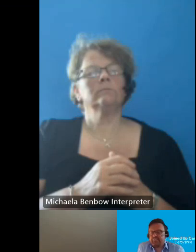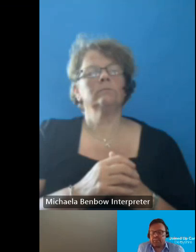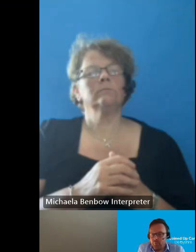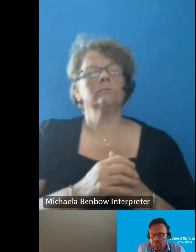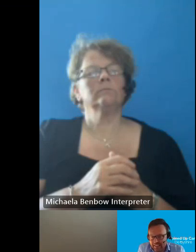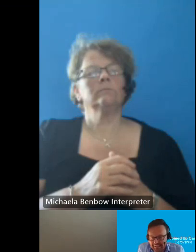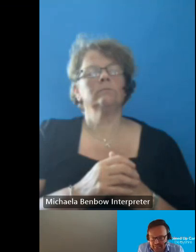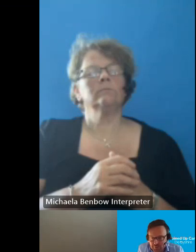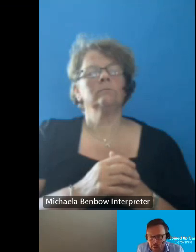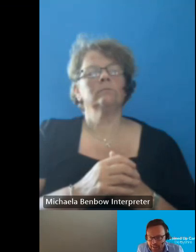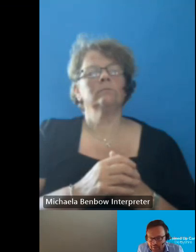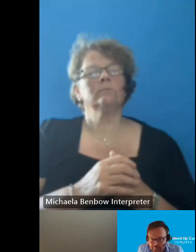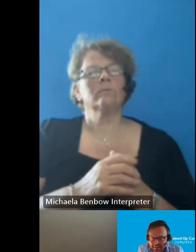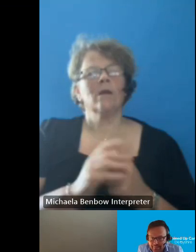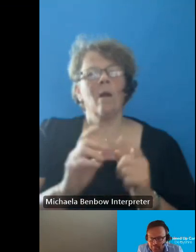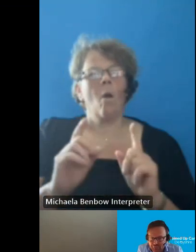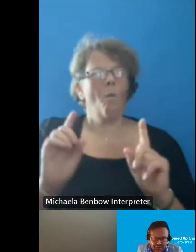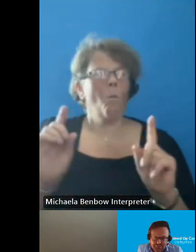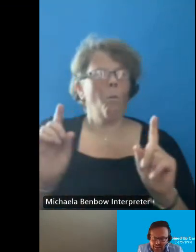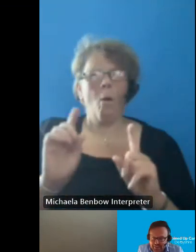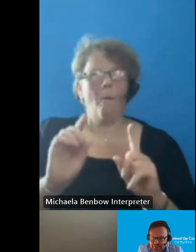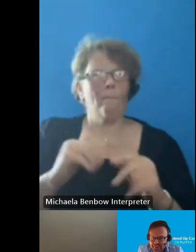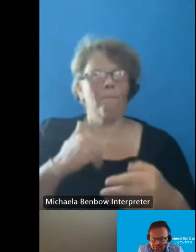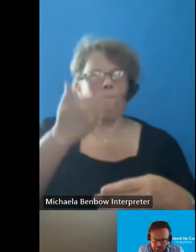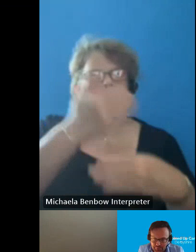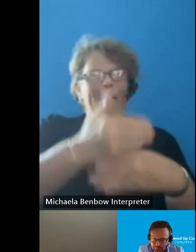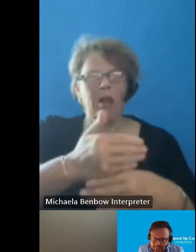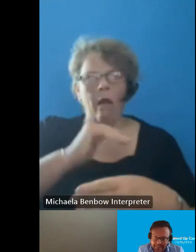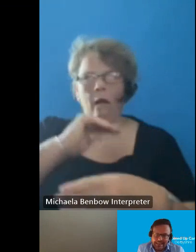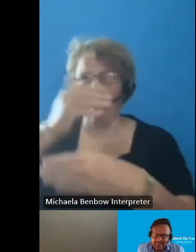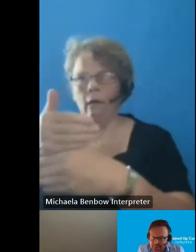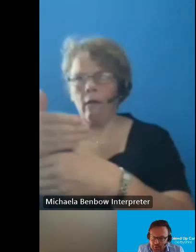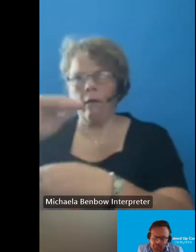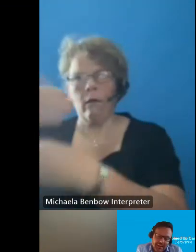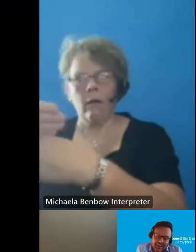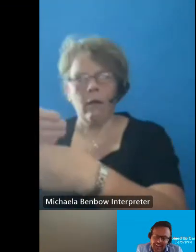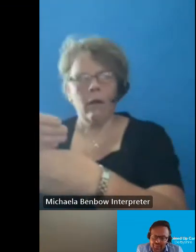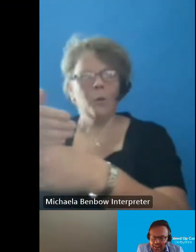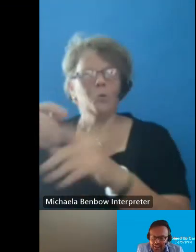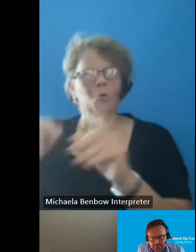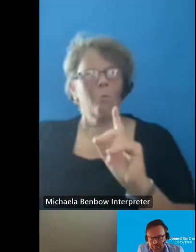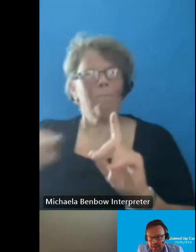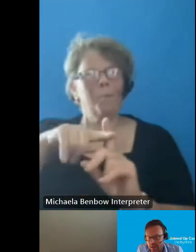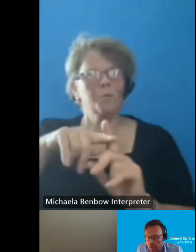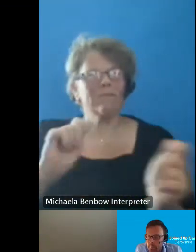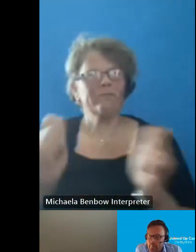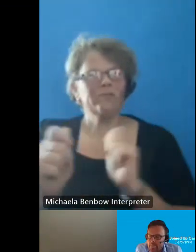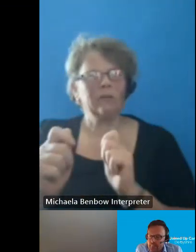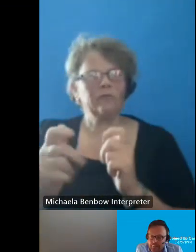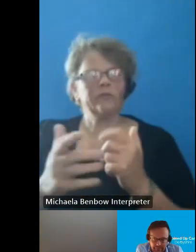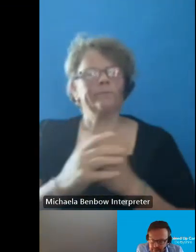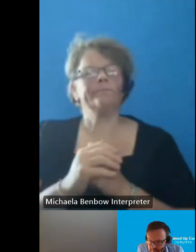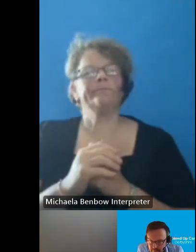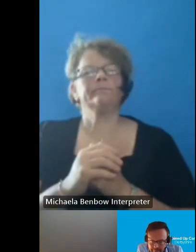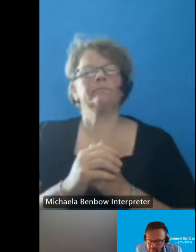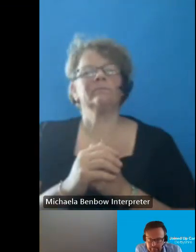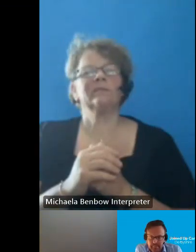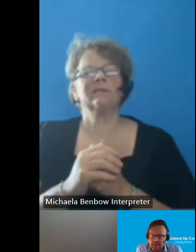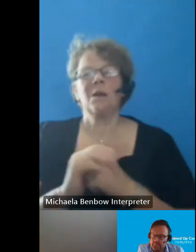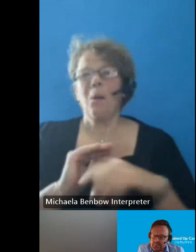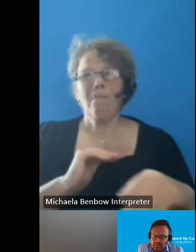basically saying, well, what gets in the way of making positive change locally? So the kind of